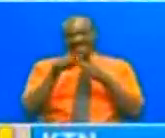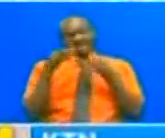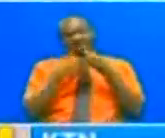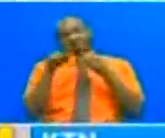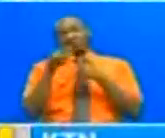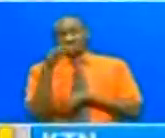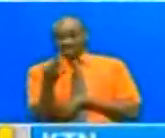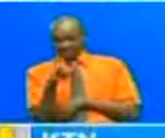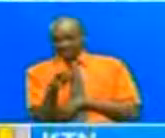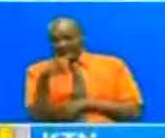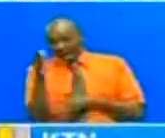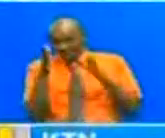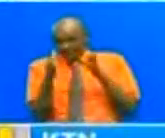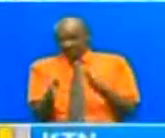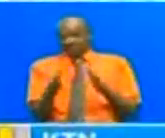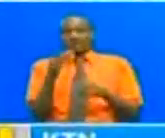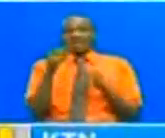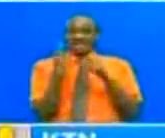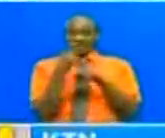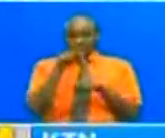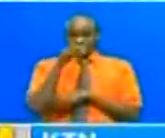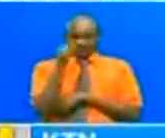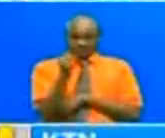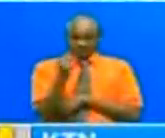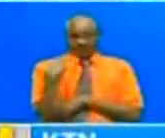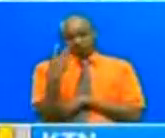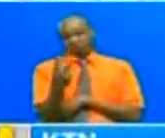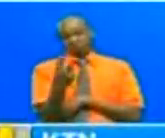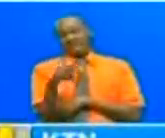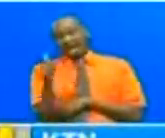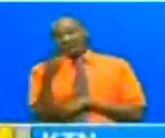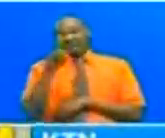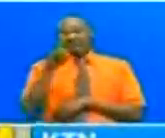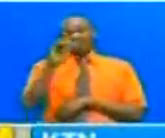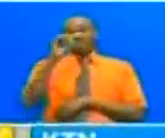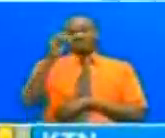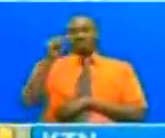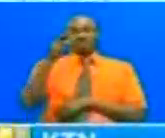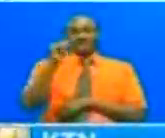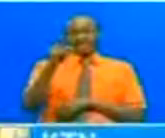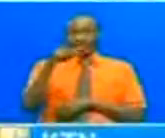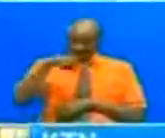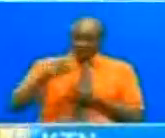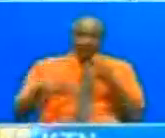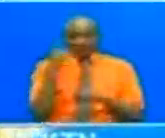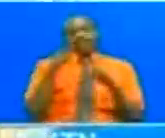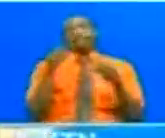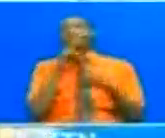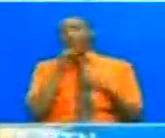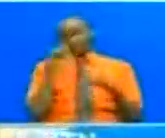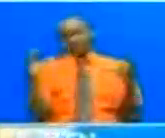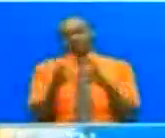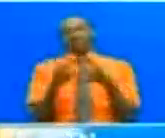Sheila Chelangat was second in 9 minutes 11.5 seconds. Richard Yator won his heat in the boys' equivalent ahead of Edward Drono.